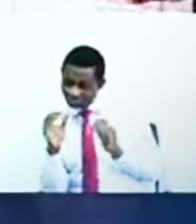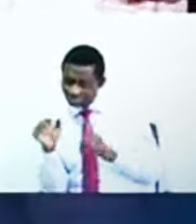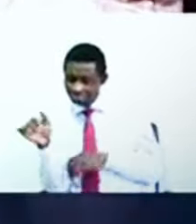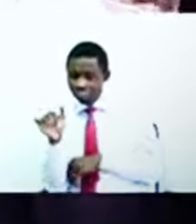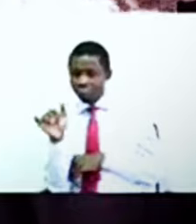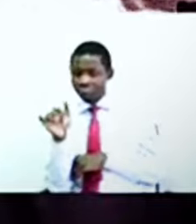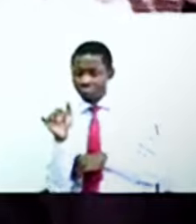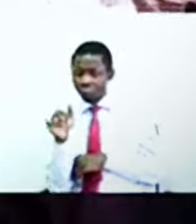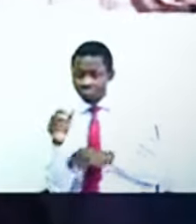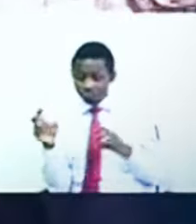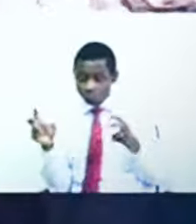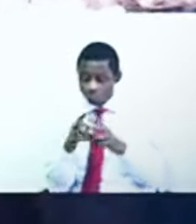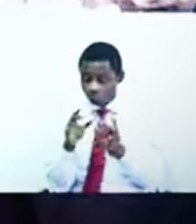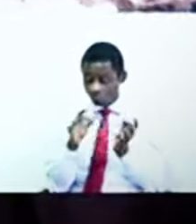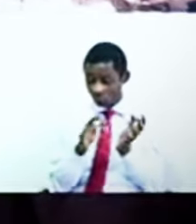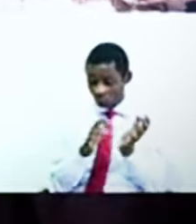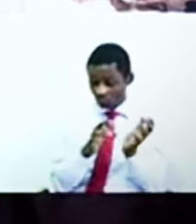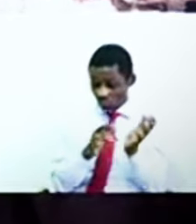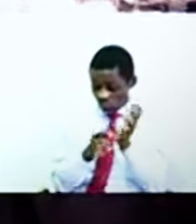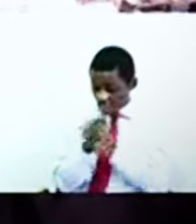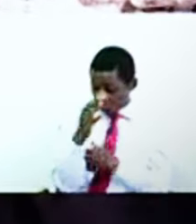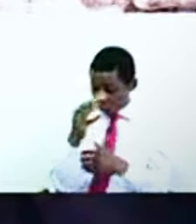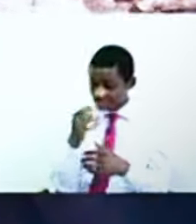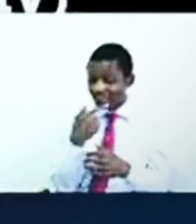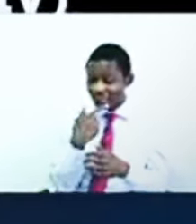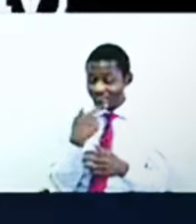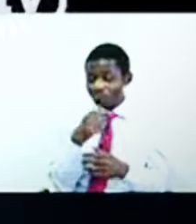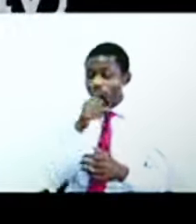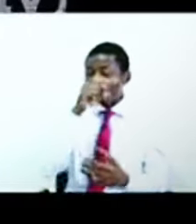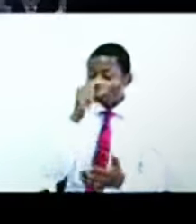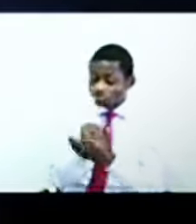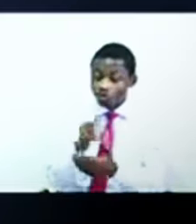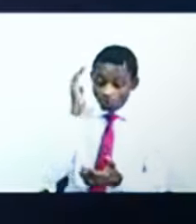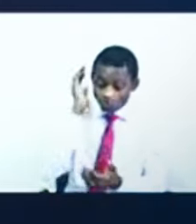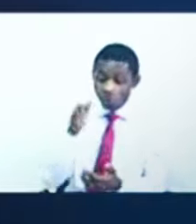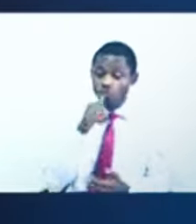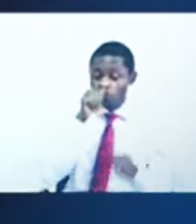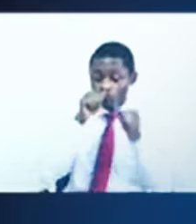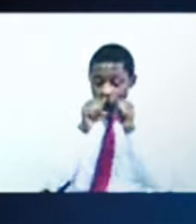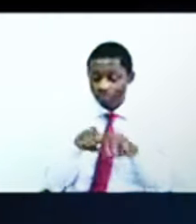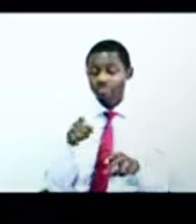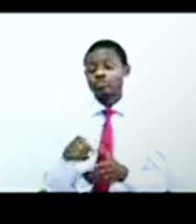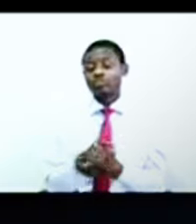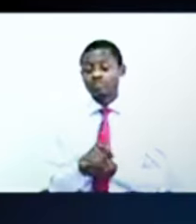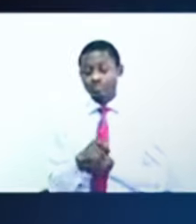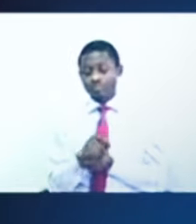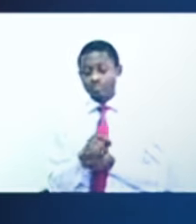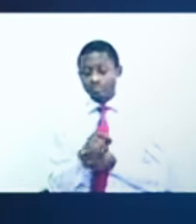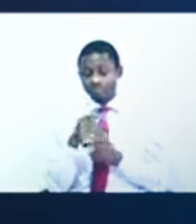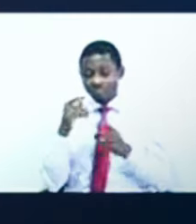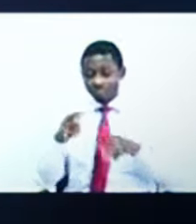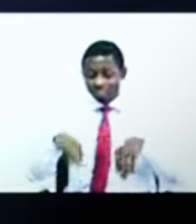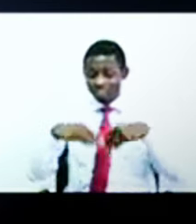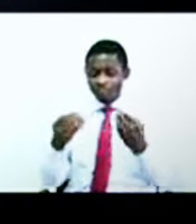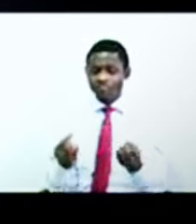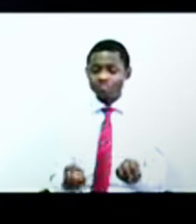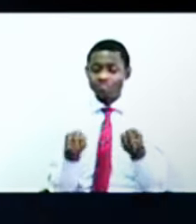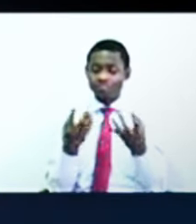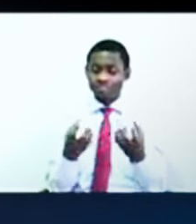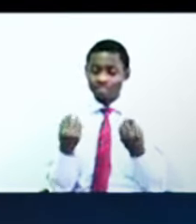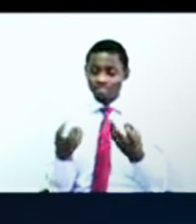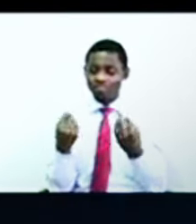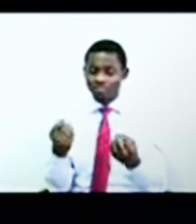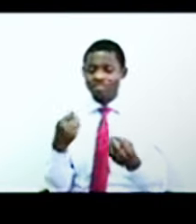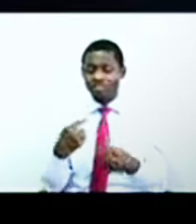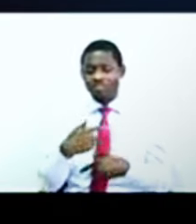by myself, make come Yankasame, saying, I will surely bless you, say, Ampara Meshra, and give many descendants. Now, what